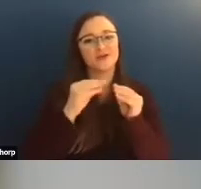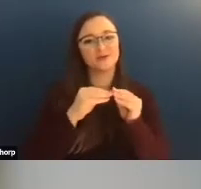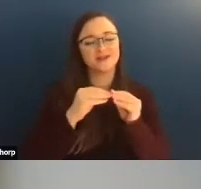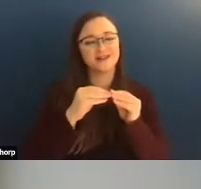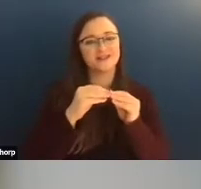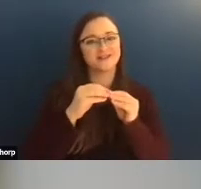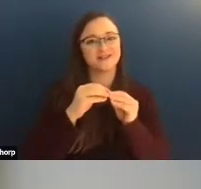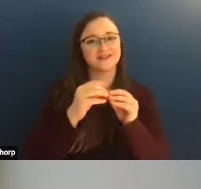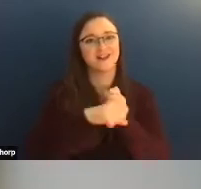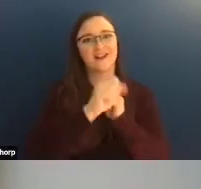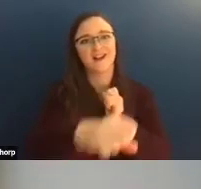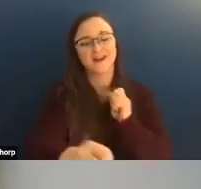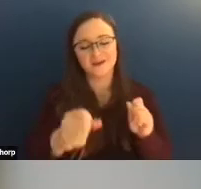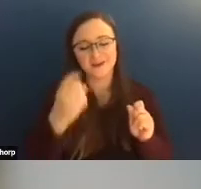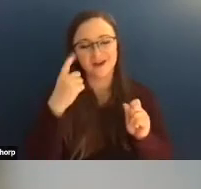in.